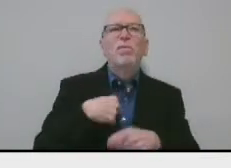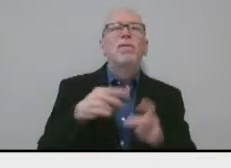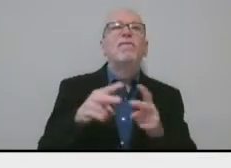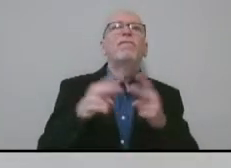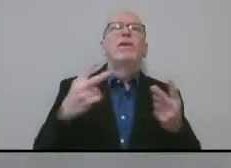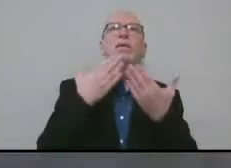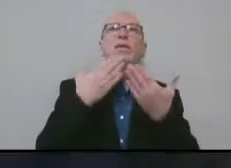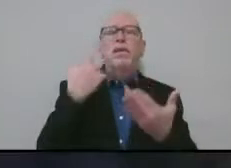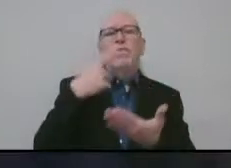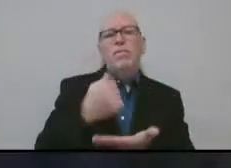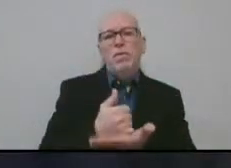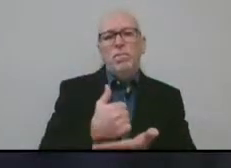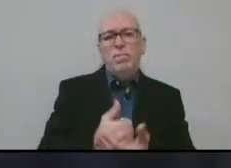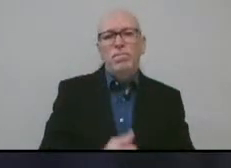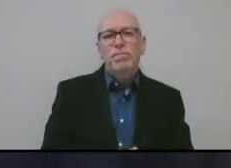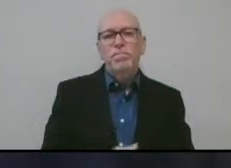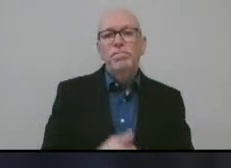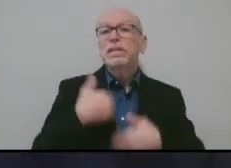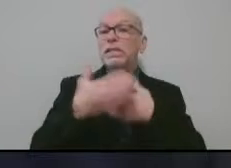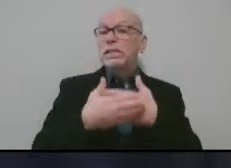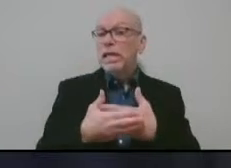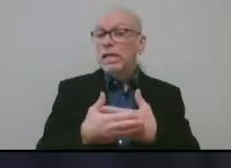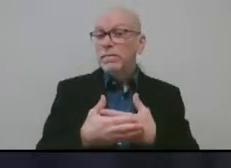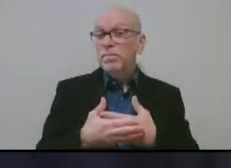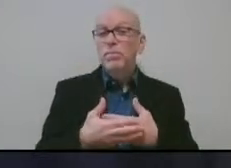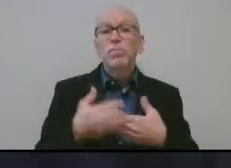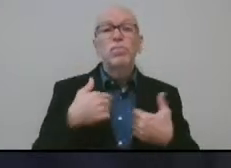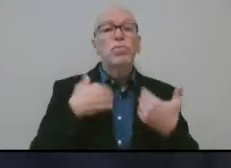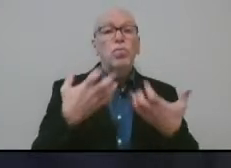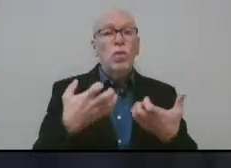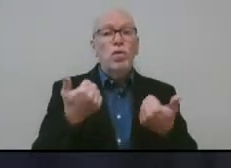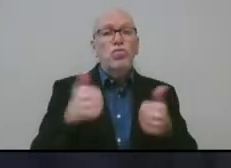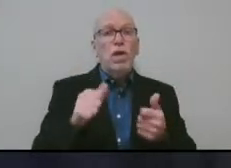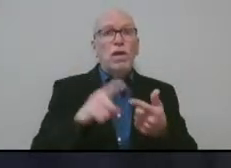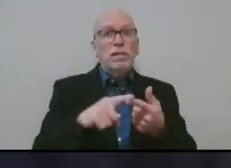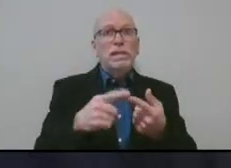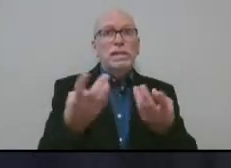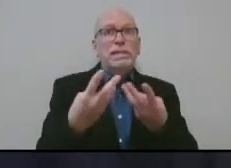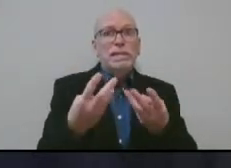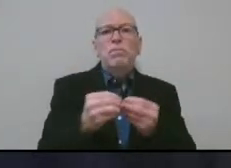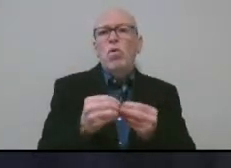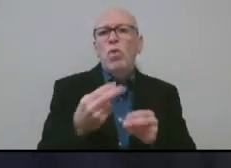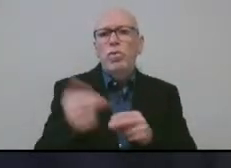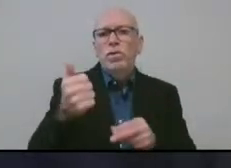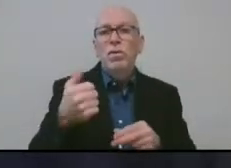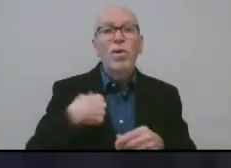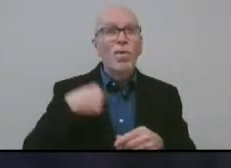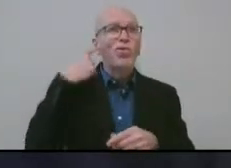help. Our next step is to try to get people in sooner. We have heard the frustration from